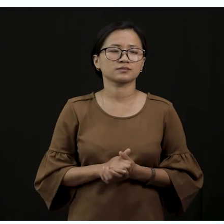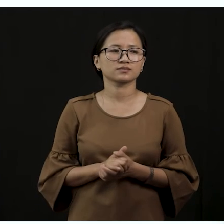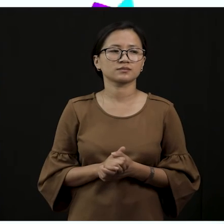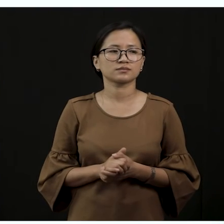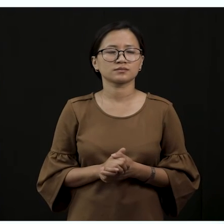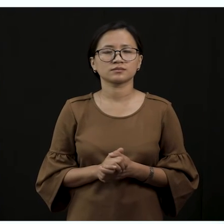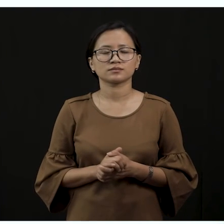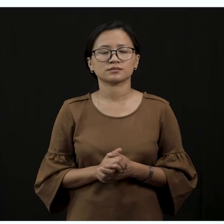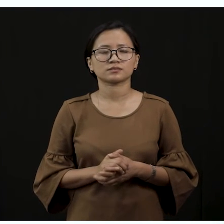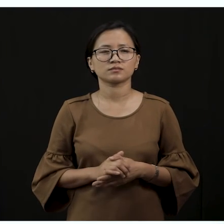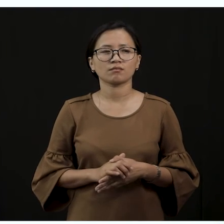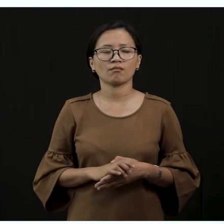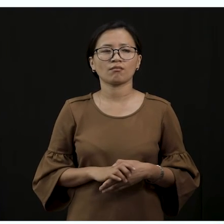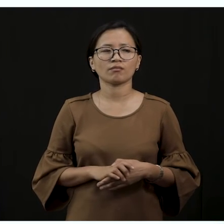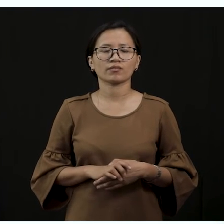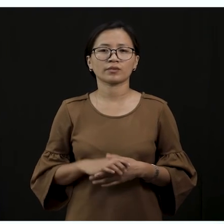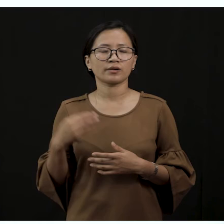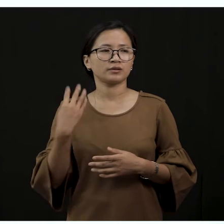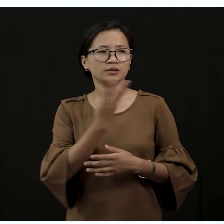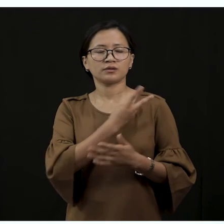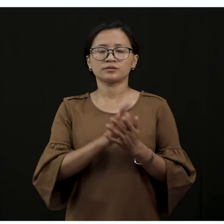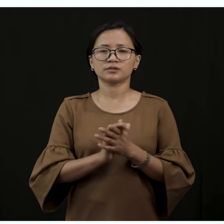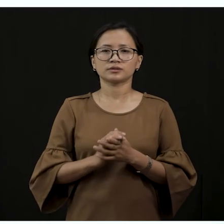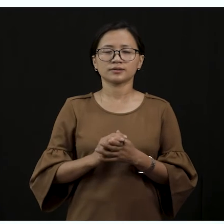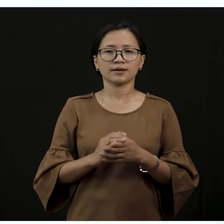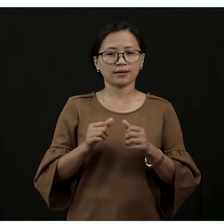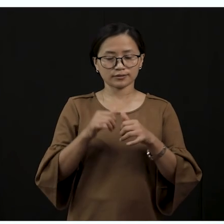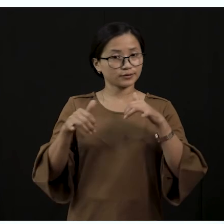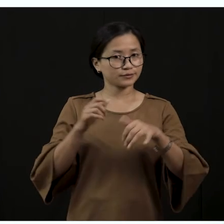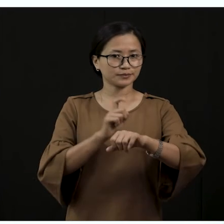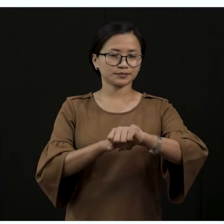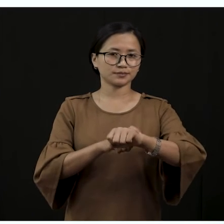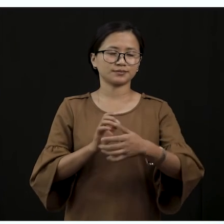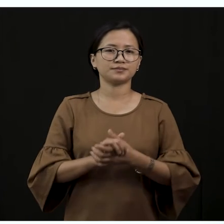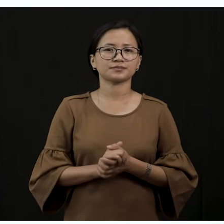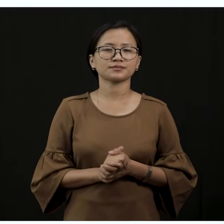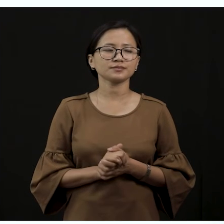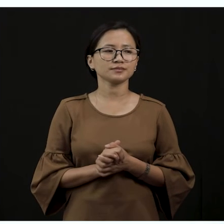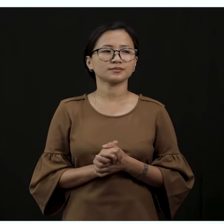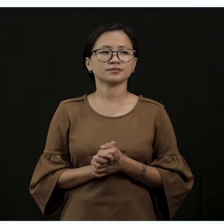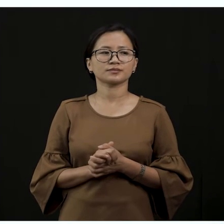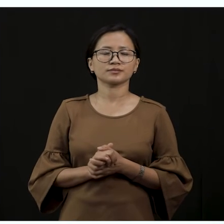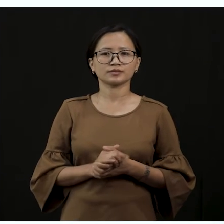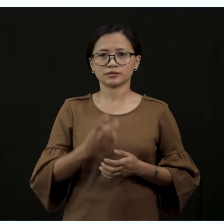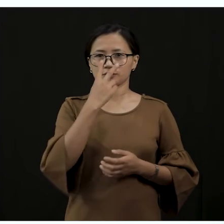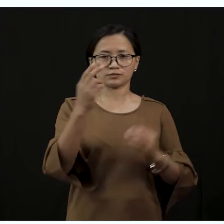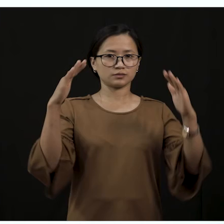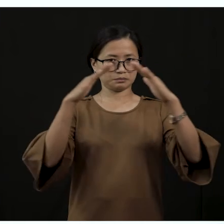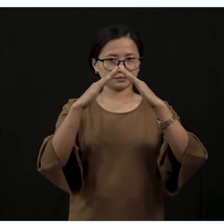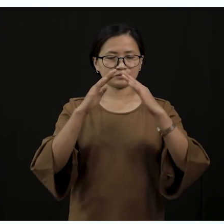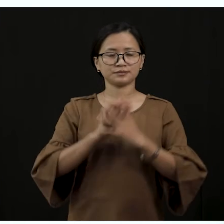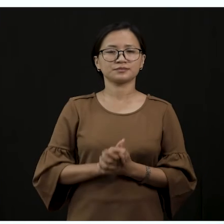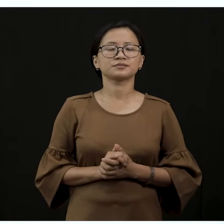Yes. Then, this is our activity time. Here you can see one home here,